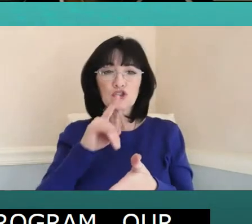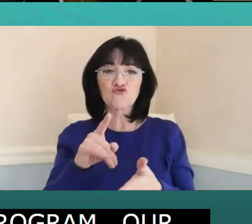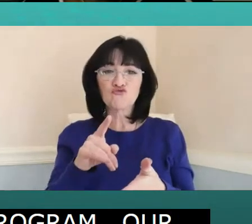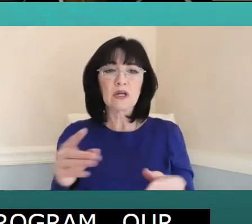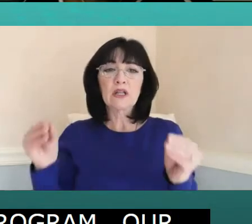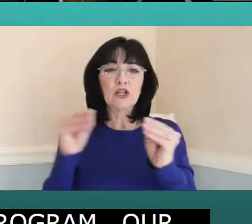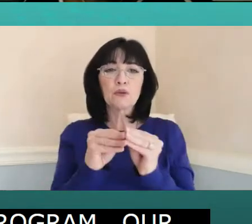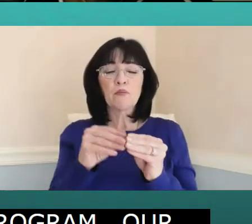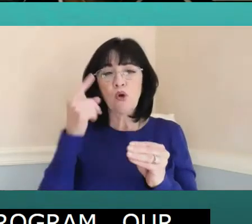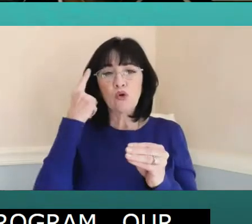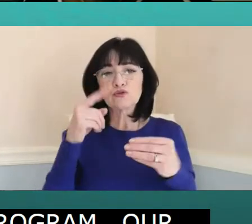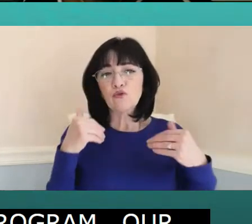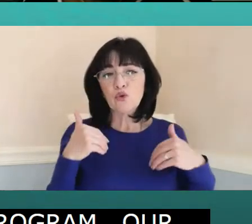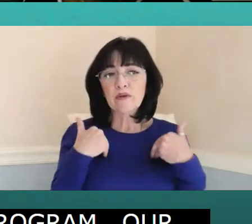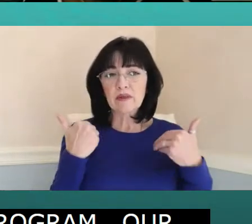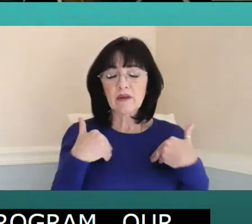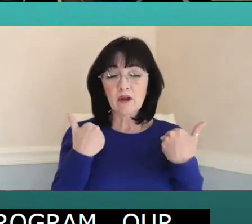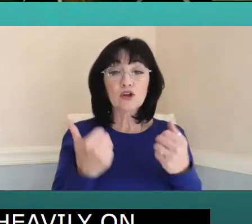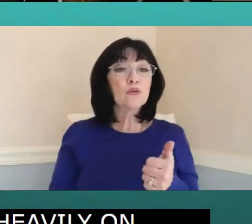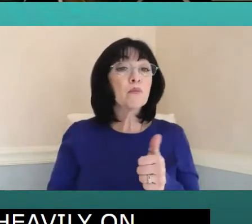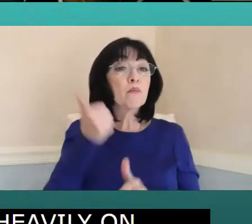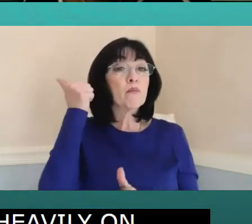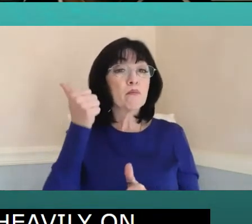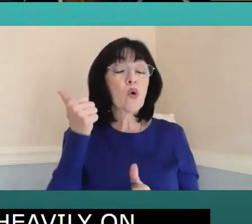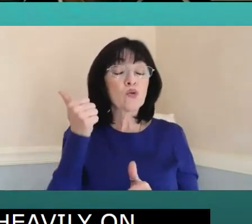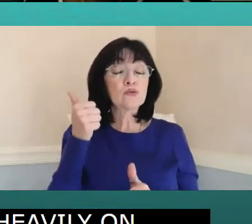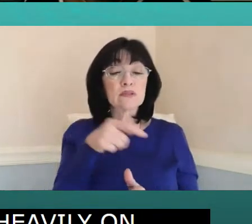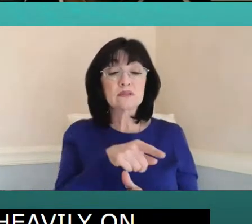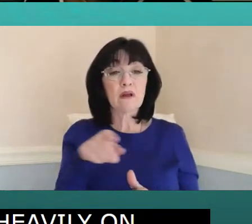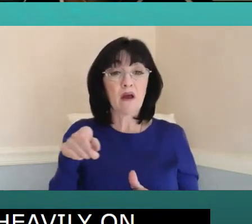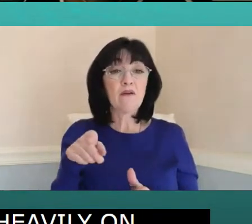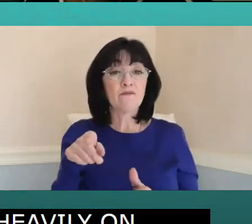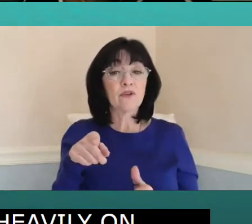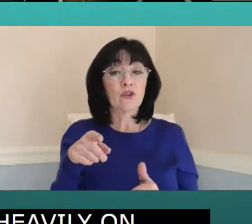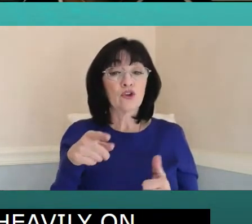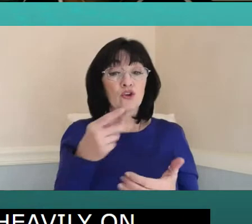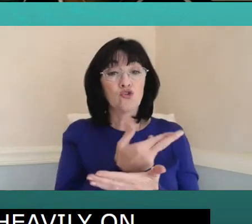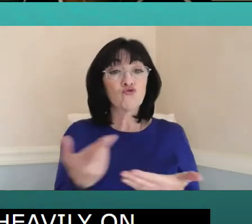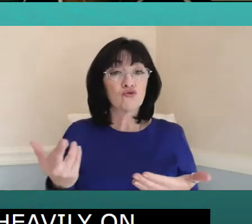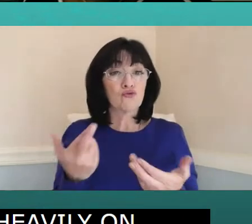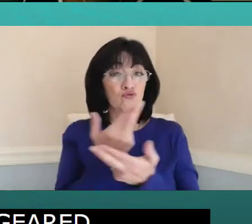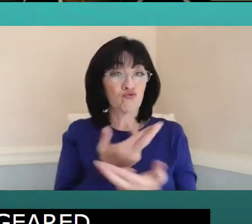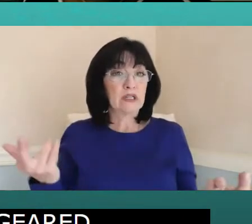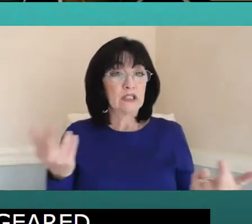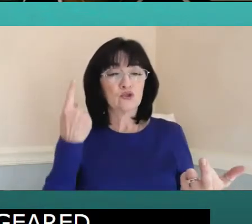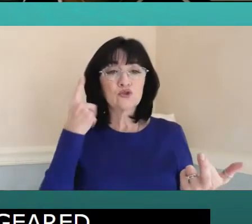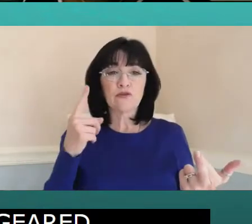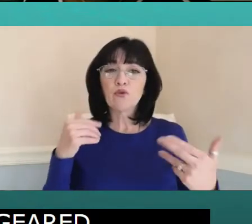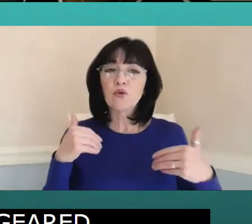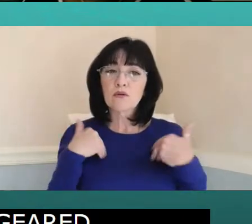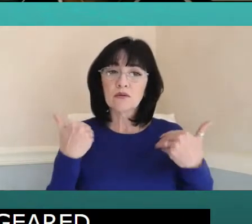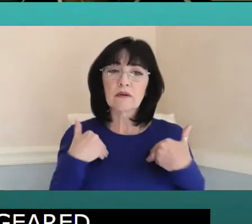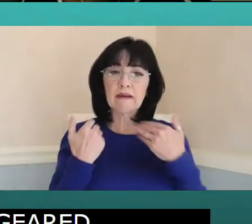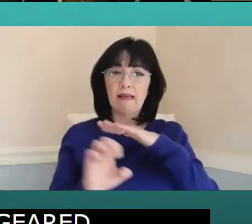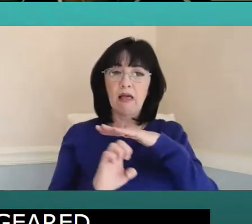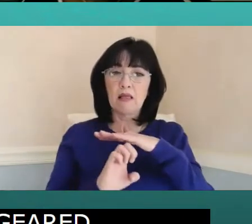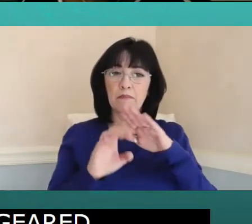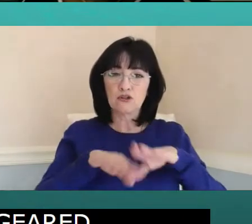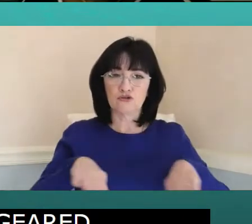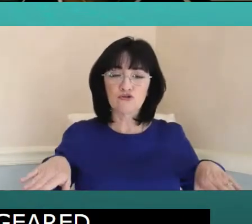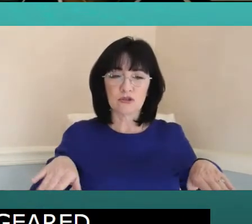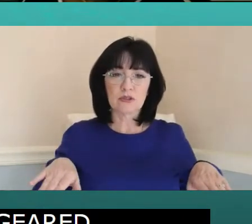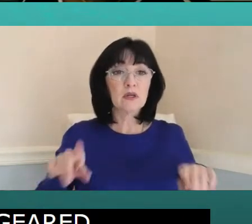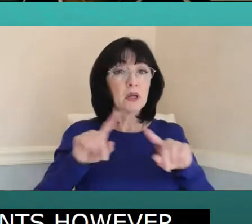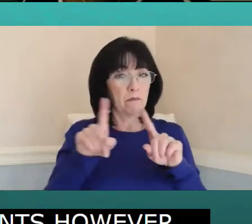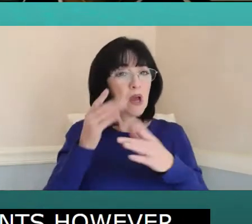so many of the resources are geared towards elementary and middle school students. However, the high school students are